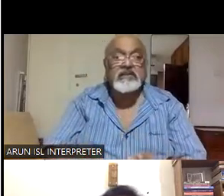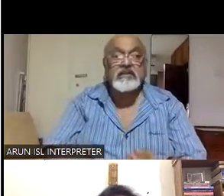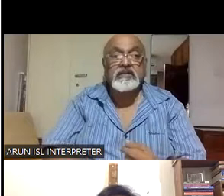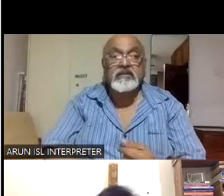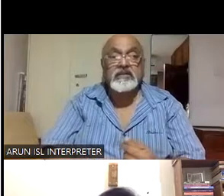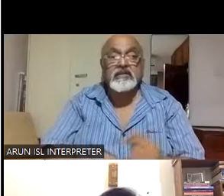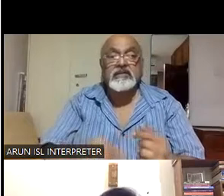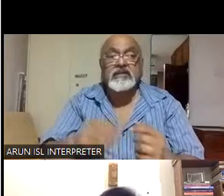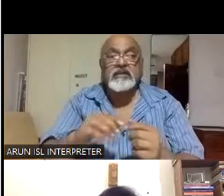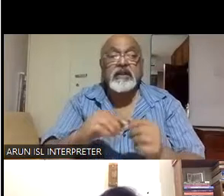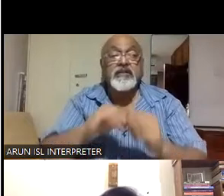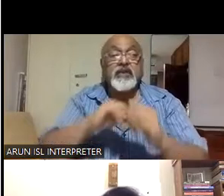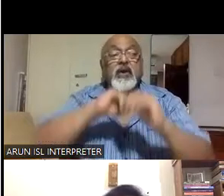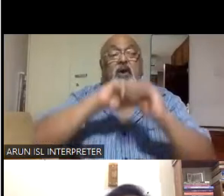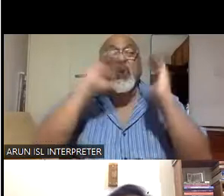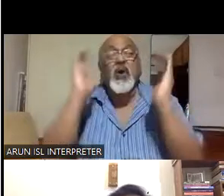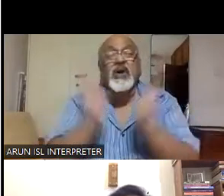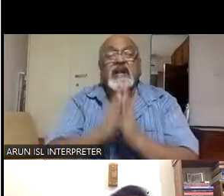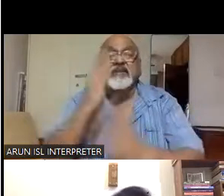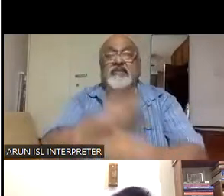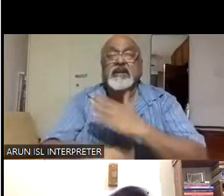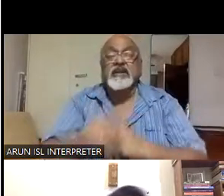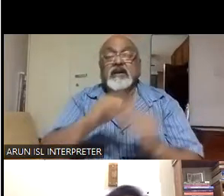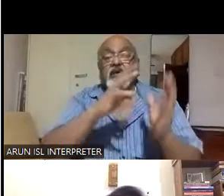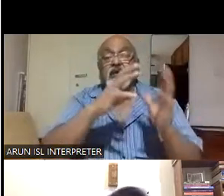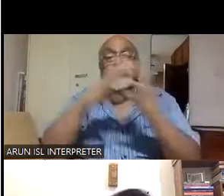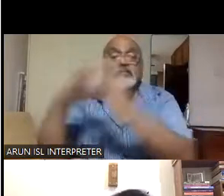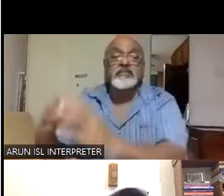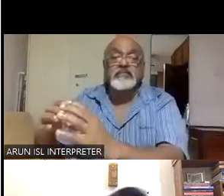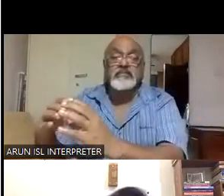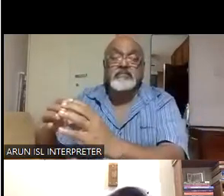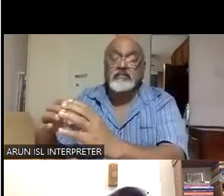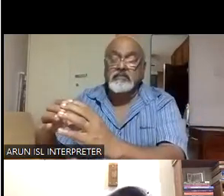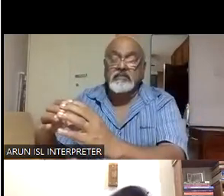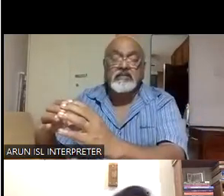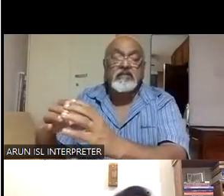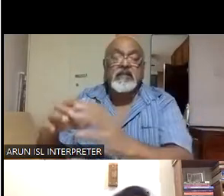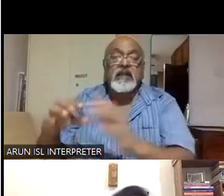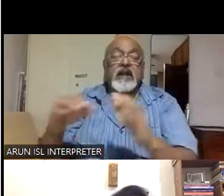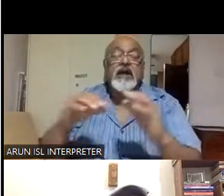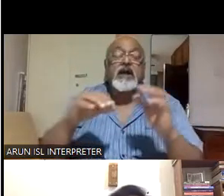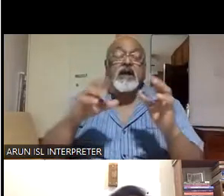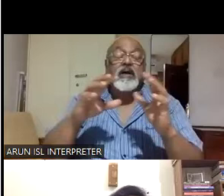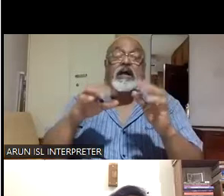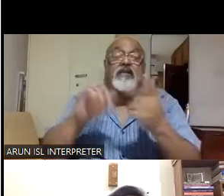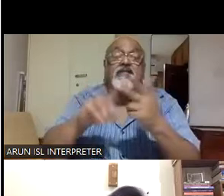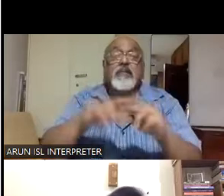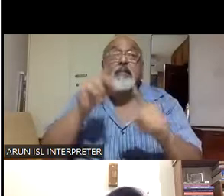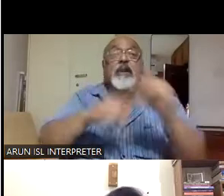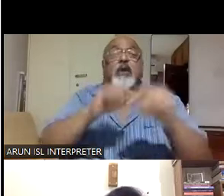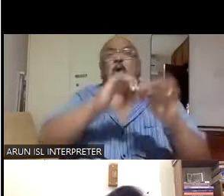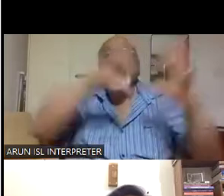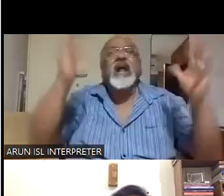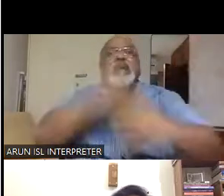Uttar Pradesh, Maharashtra, Gujarat. But you know what will be the characteristic of this state? It will be